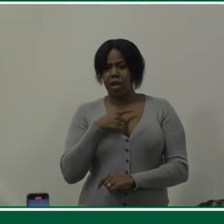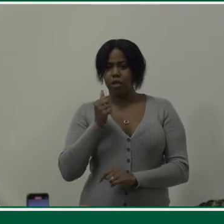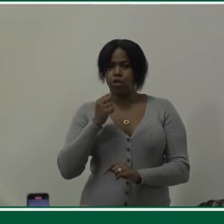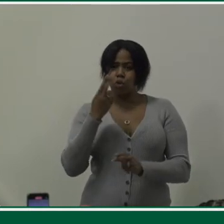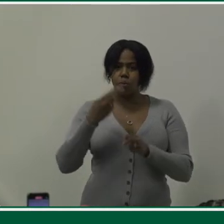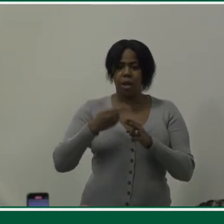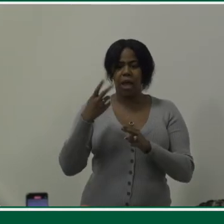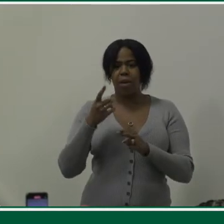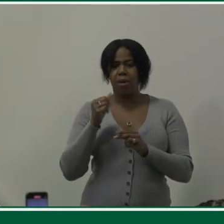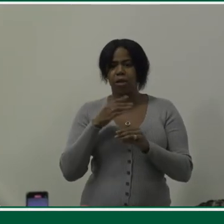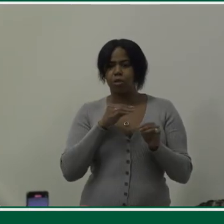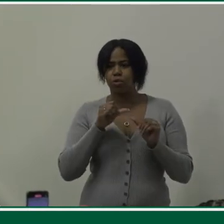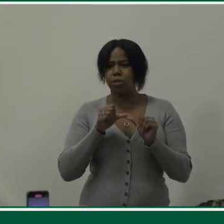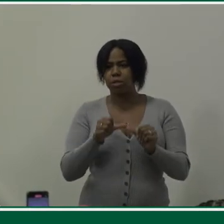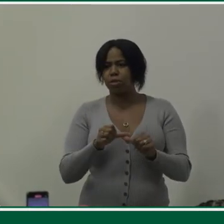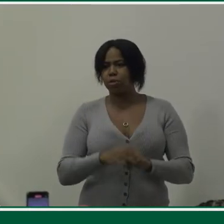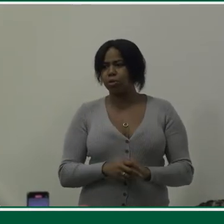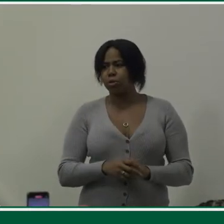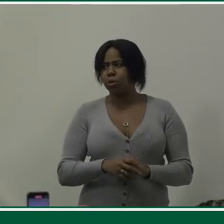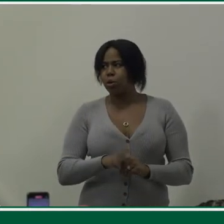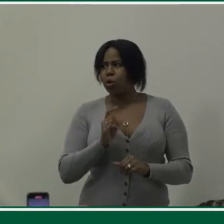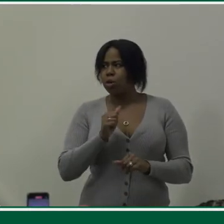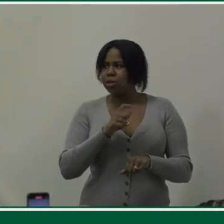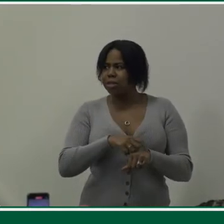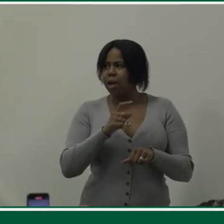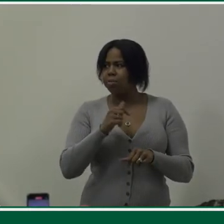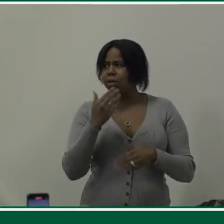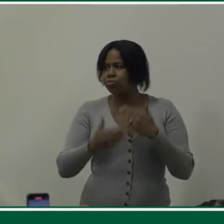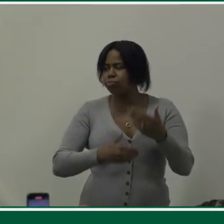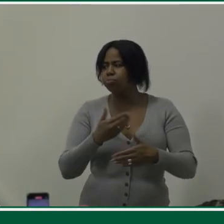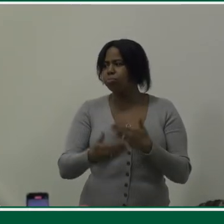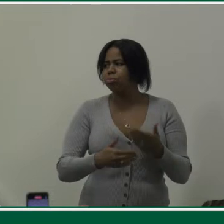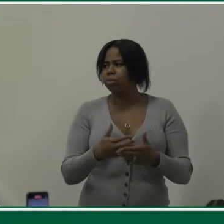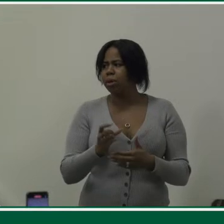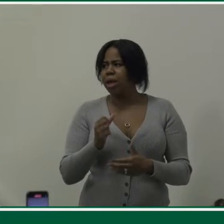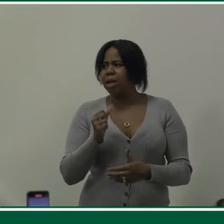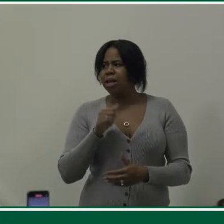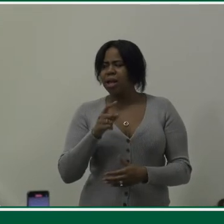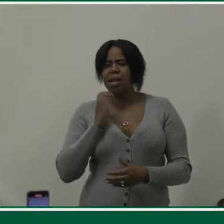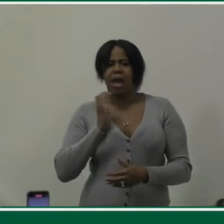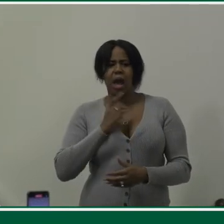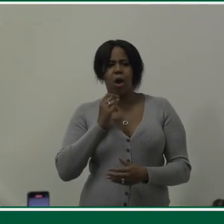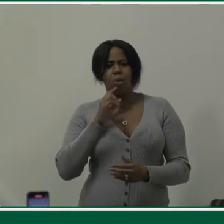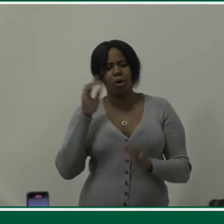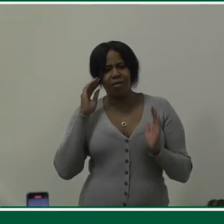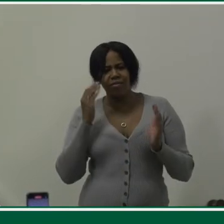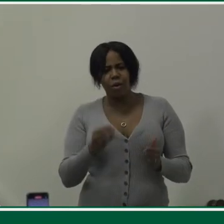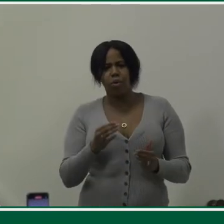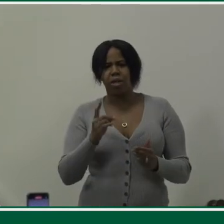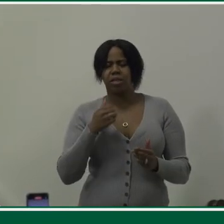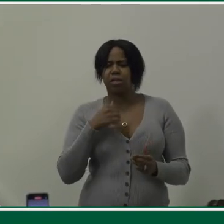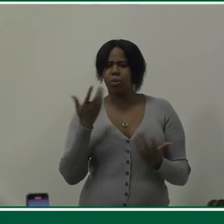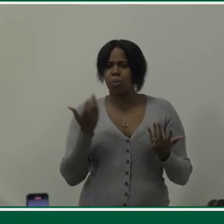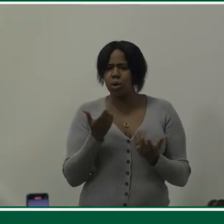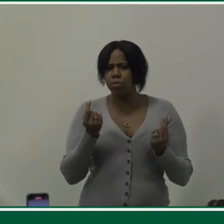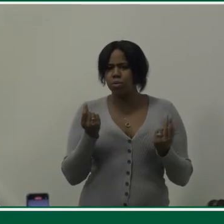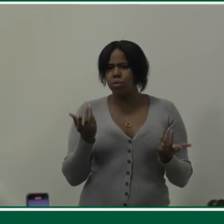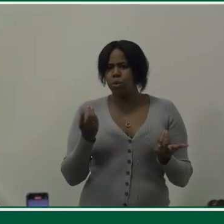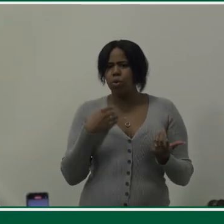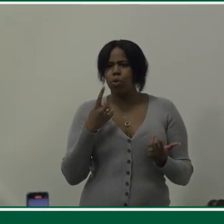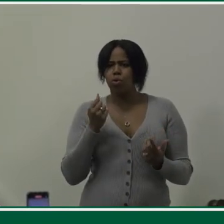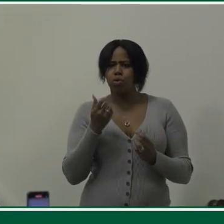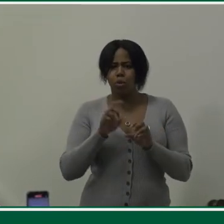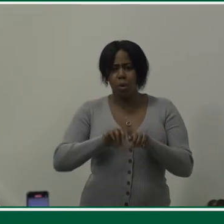Small but mighty, organized and timely, righteously divine. Our focus intention is to dismantle the school, the